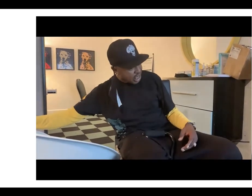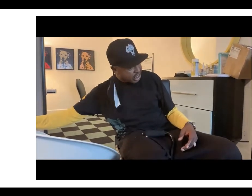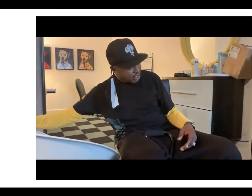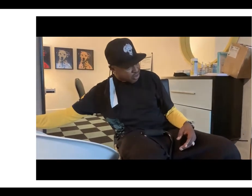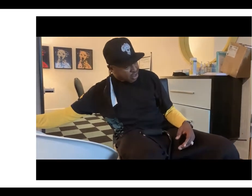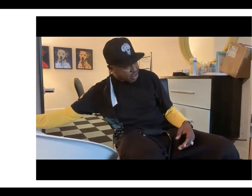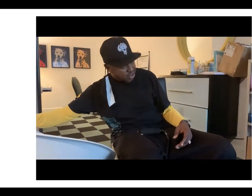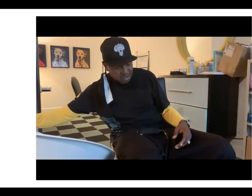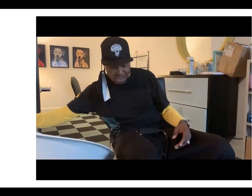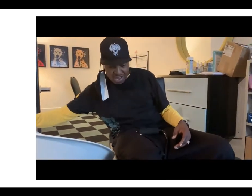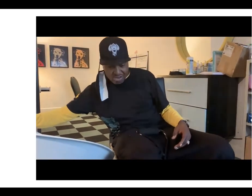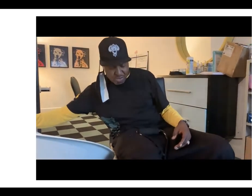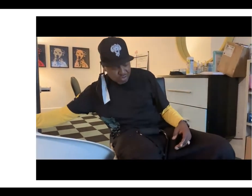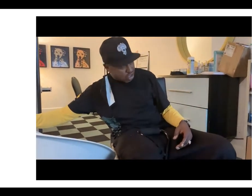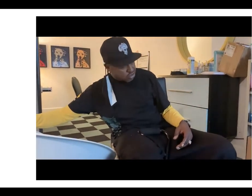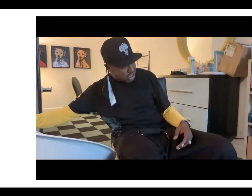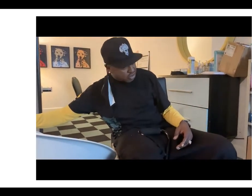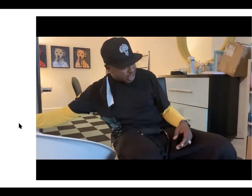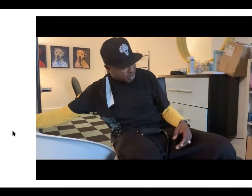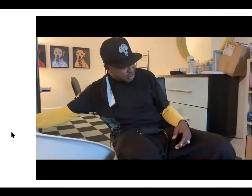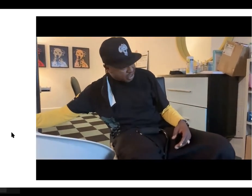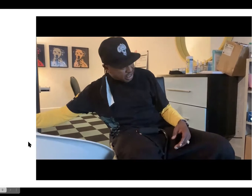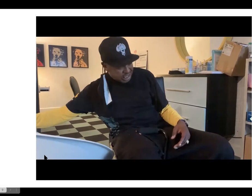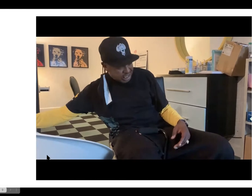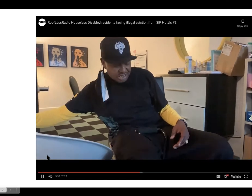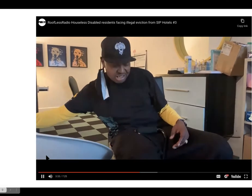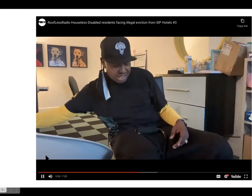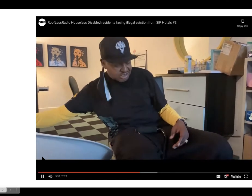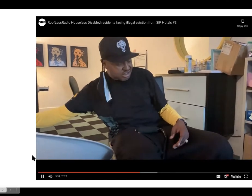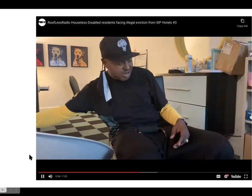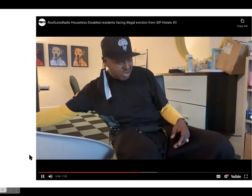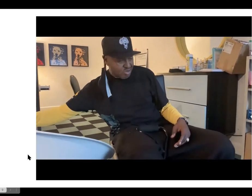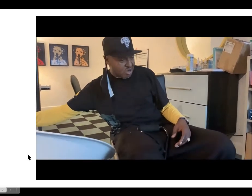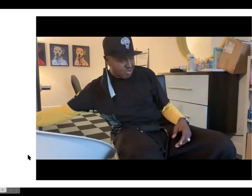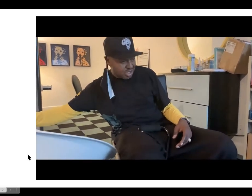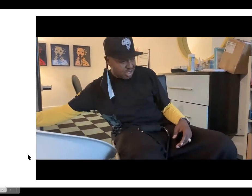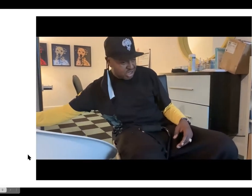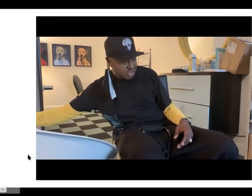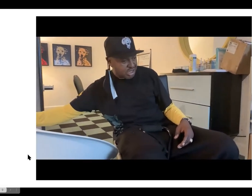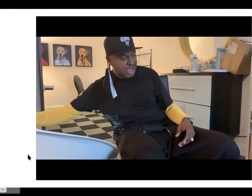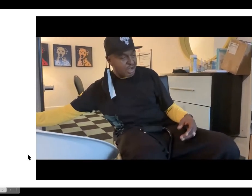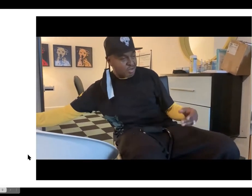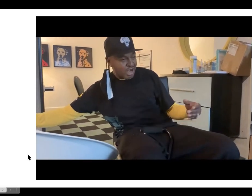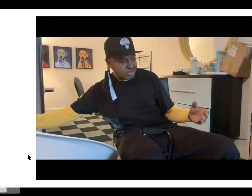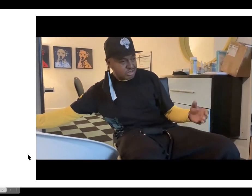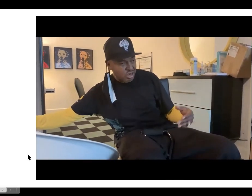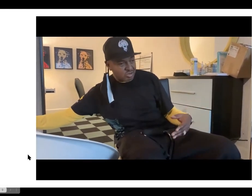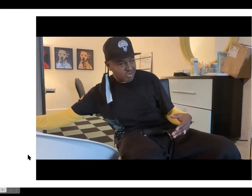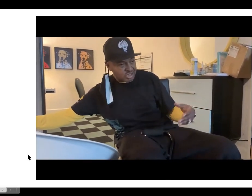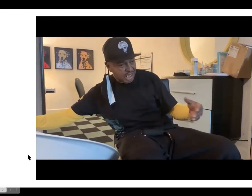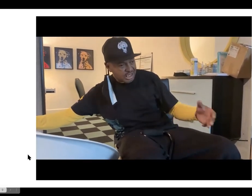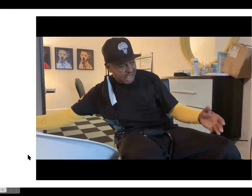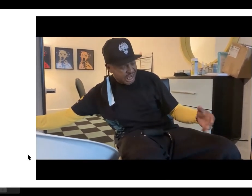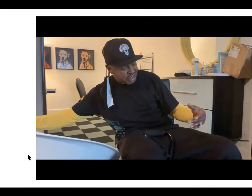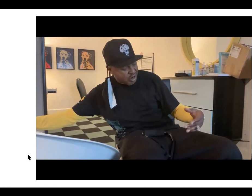you. And they like, oh, we want the hotel now. And that's just all the way wrong, man, because I'm quite sure all